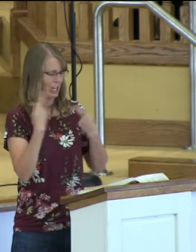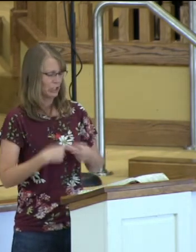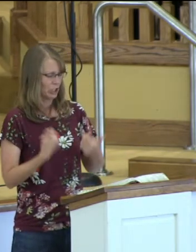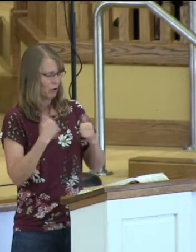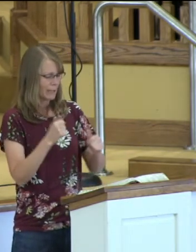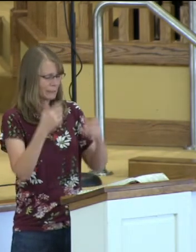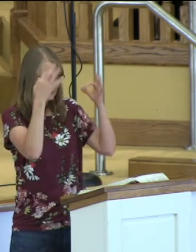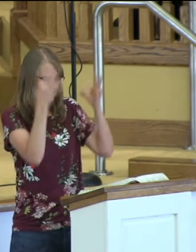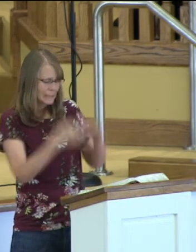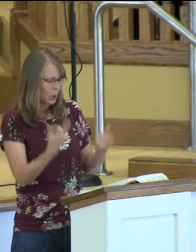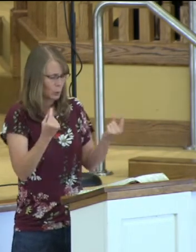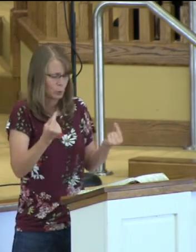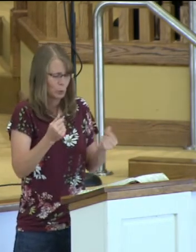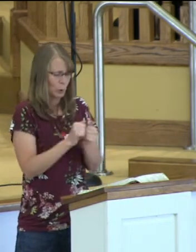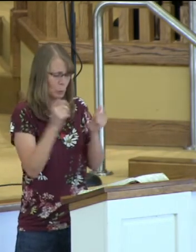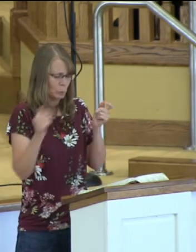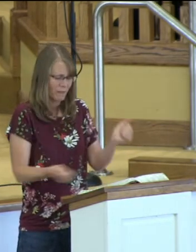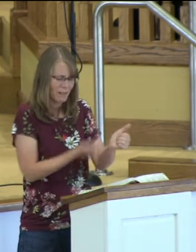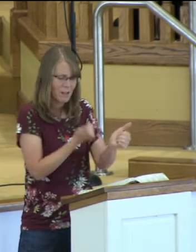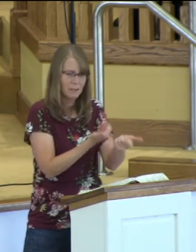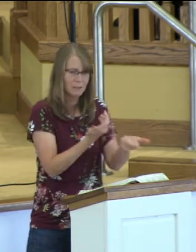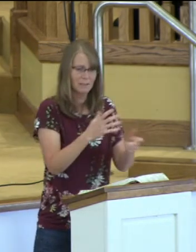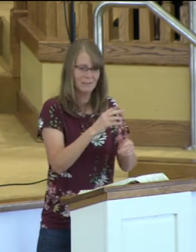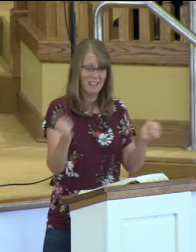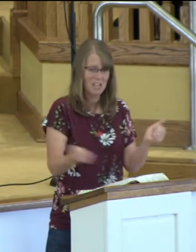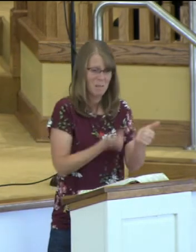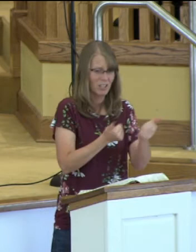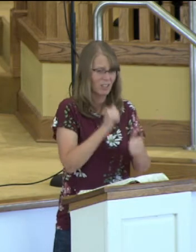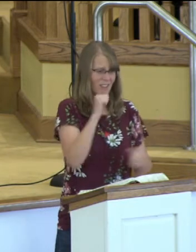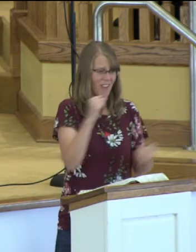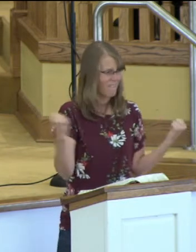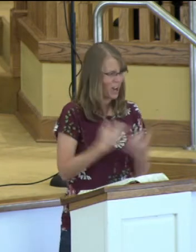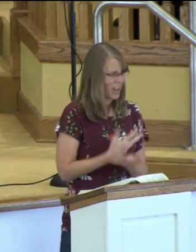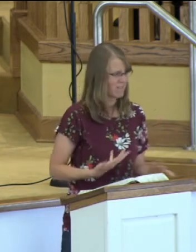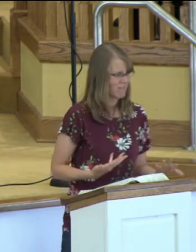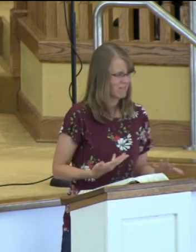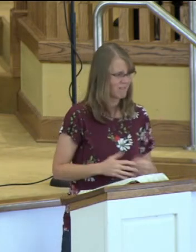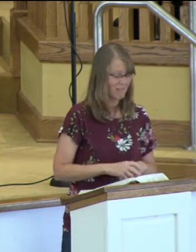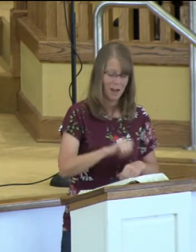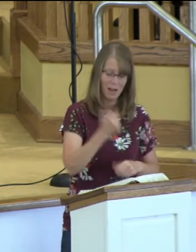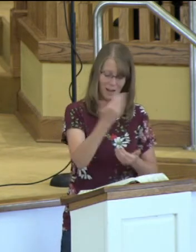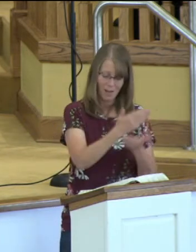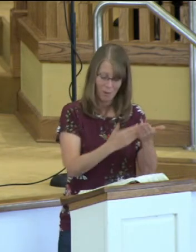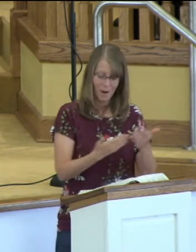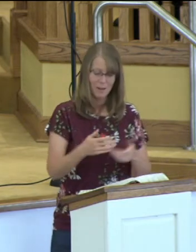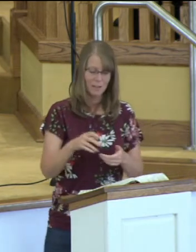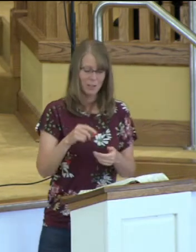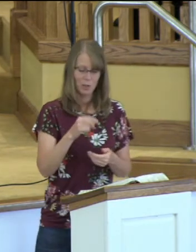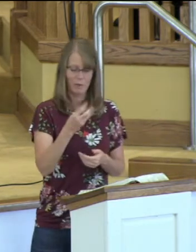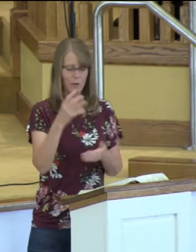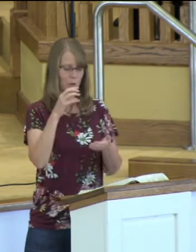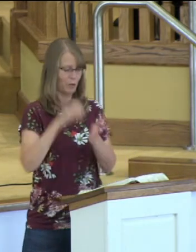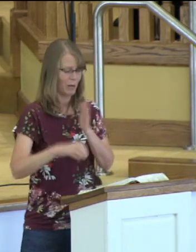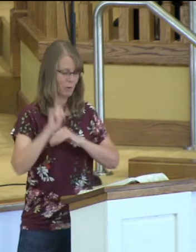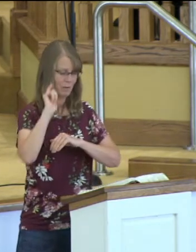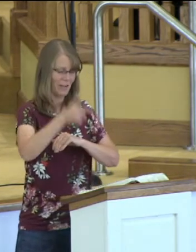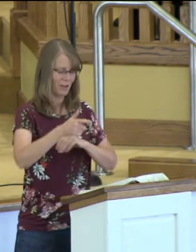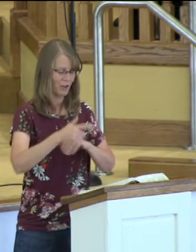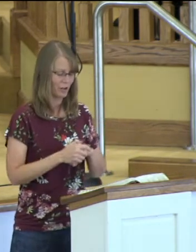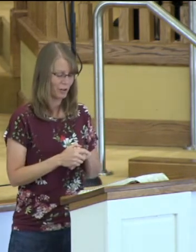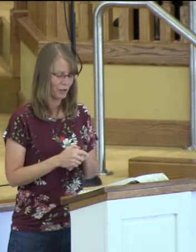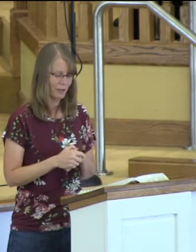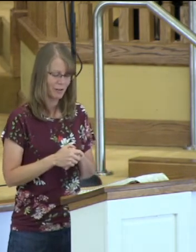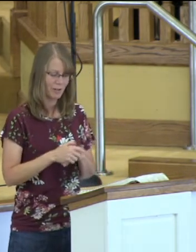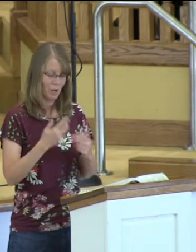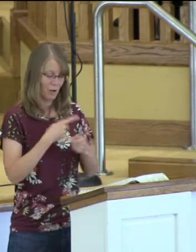they understand that they're not even afraid. In another part, in a few more chapters, said, man, they marvel at these men because